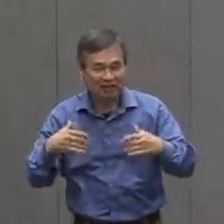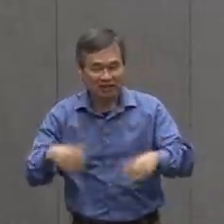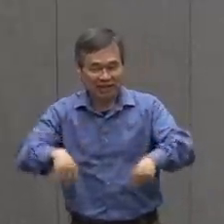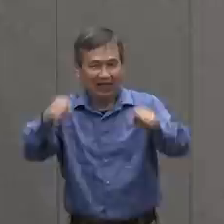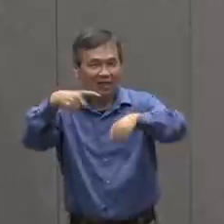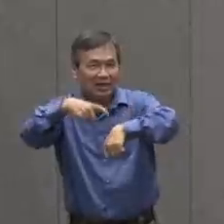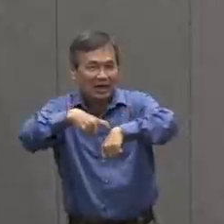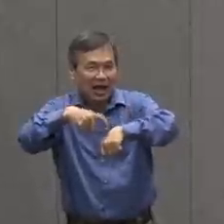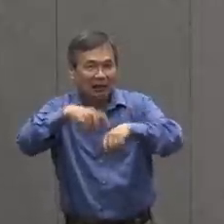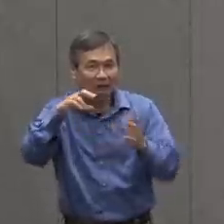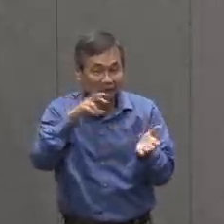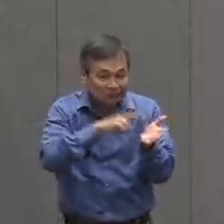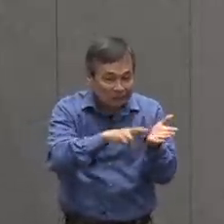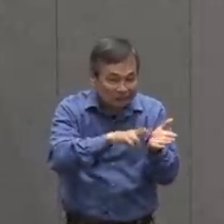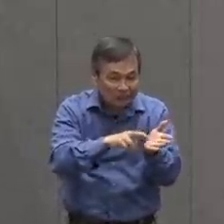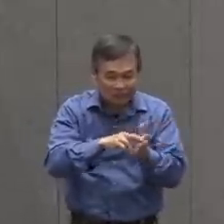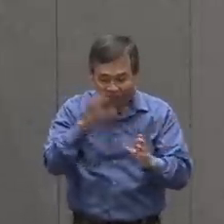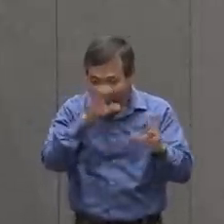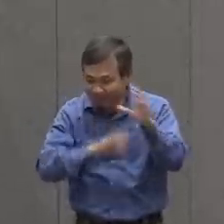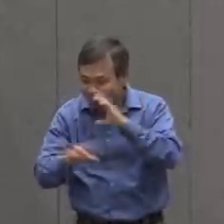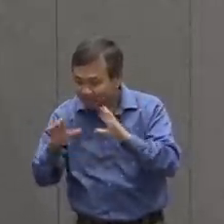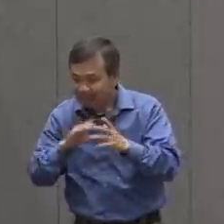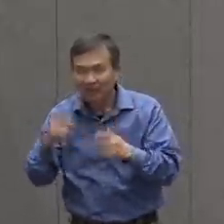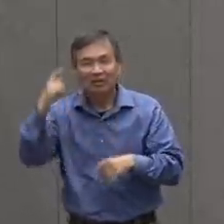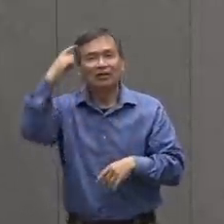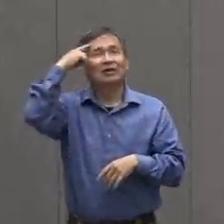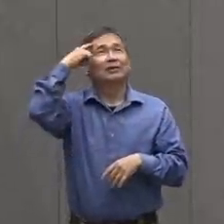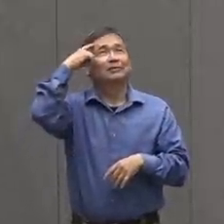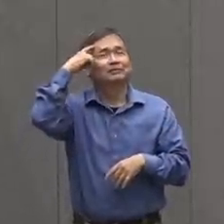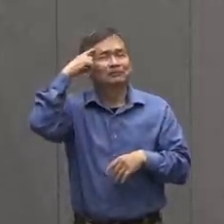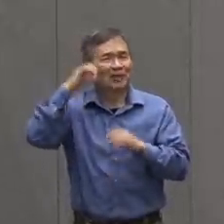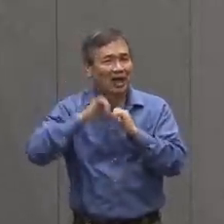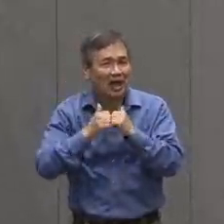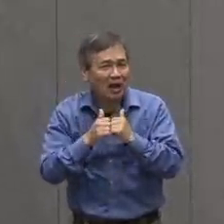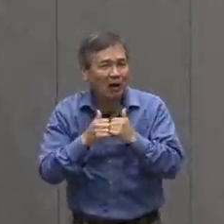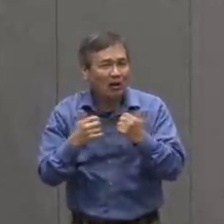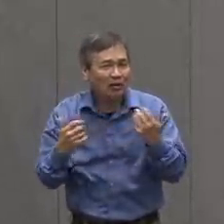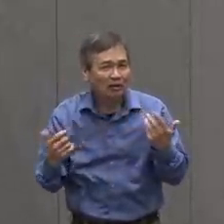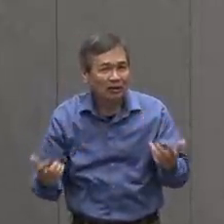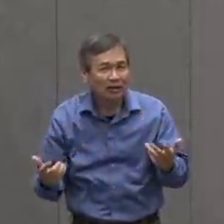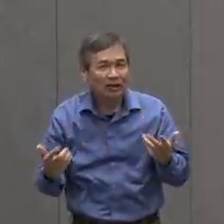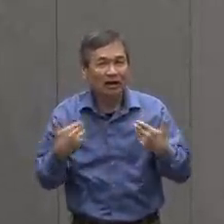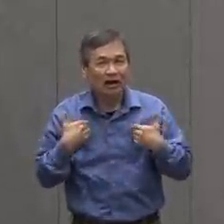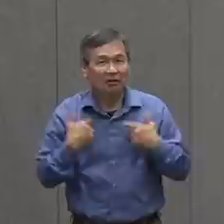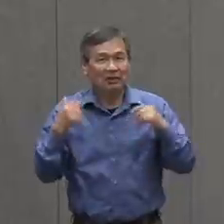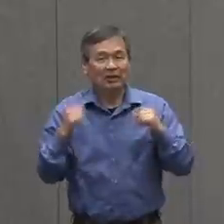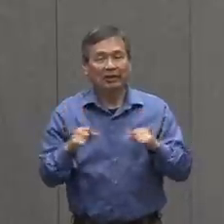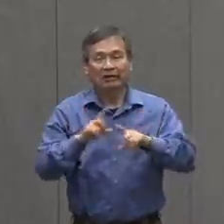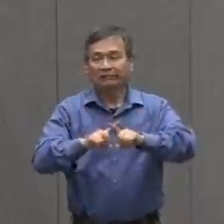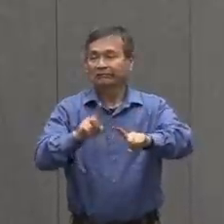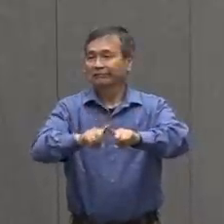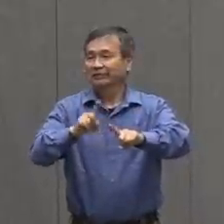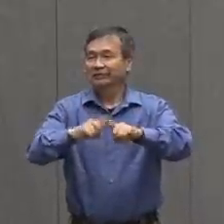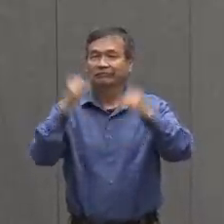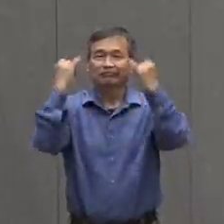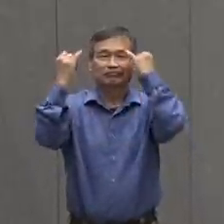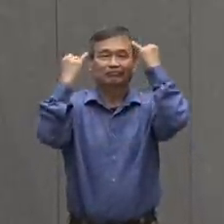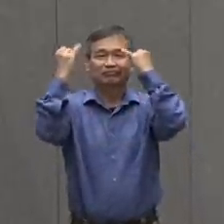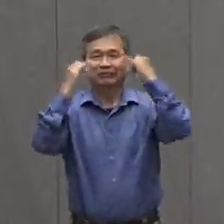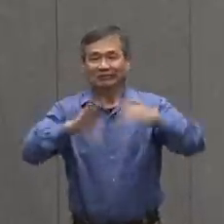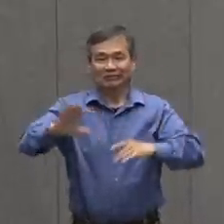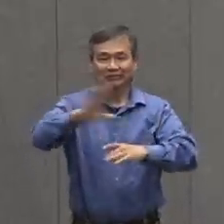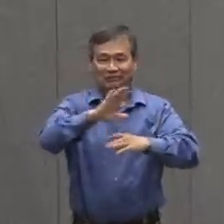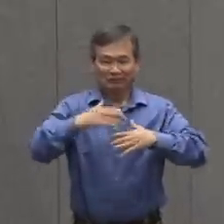doing some research or thinking about how animals can do different things with their